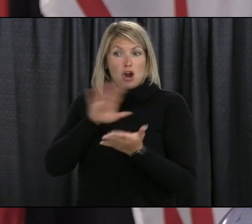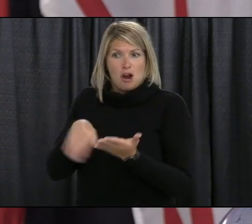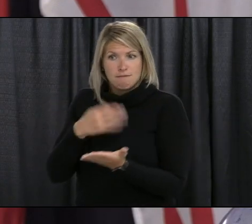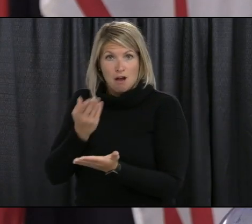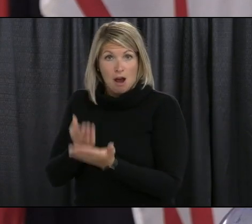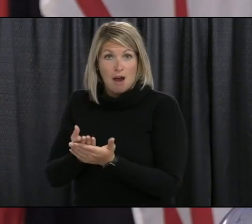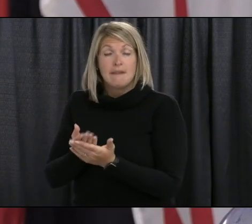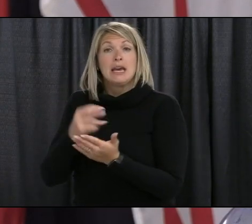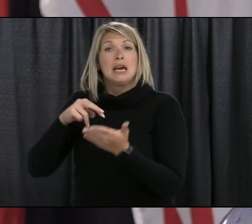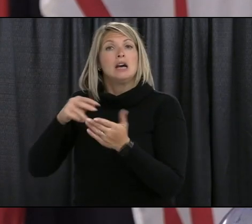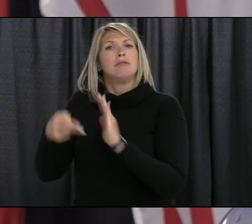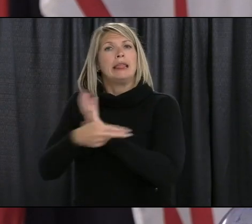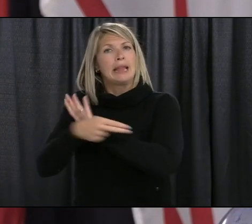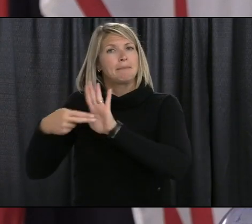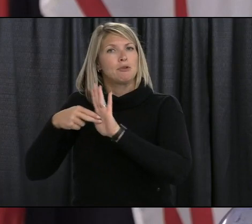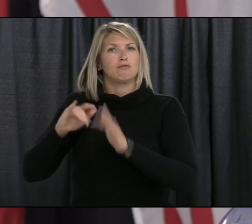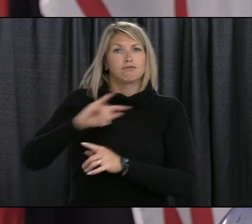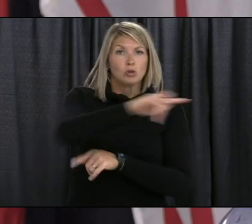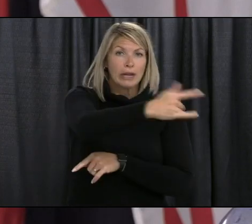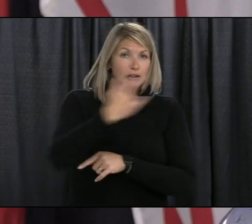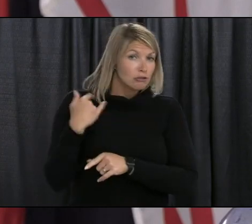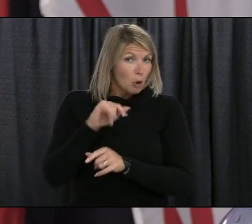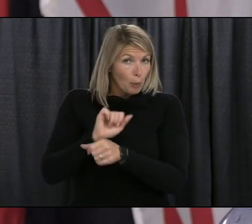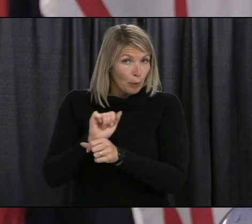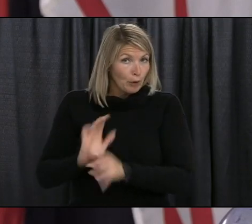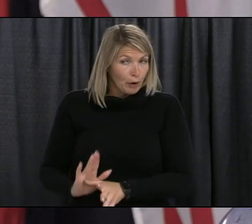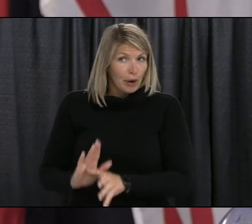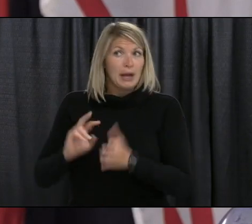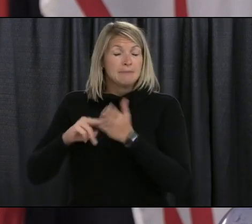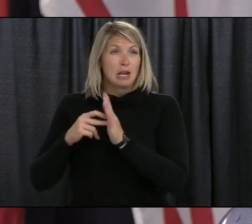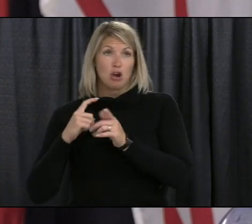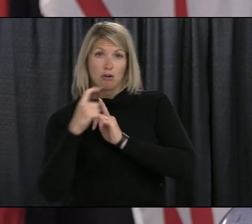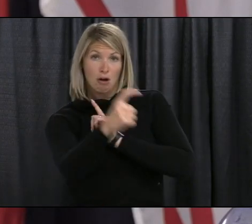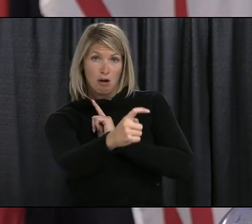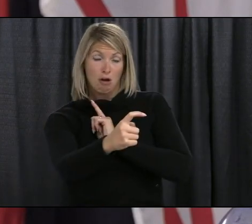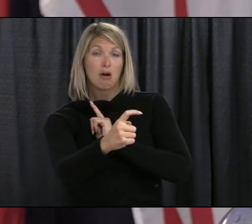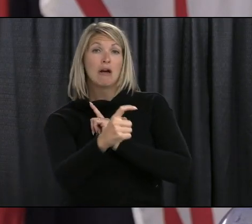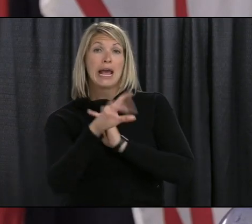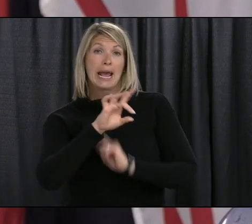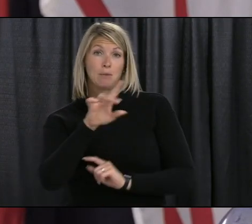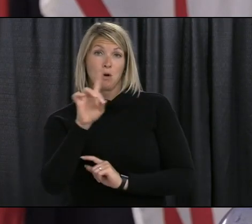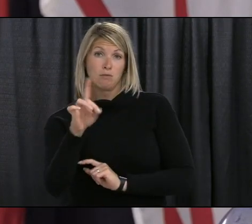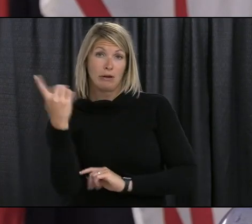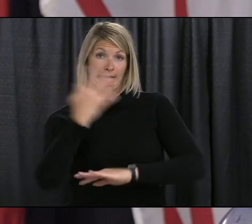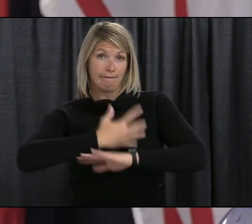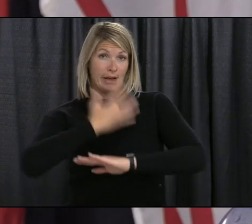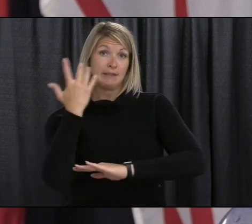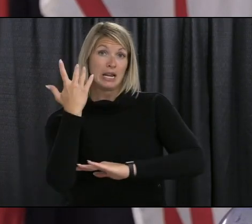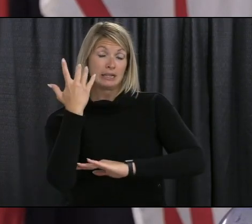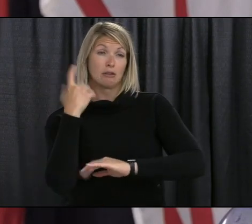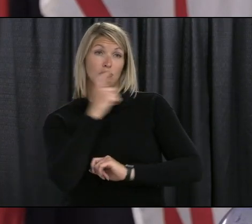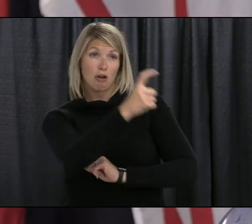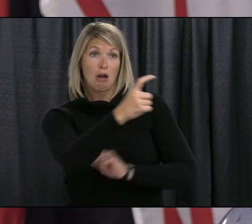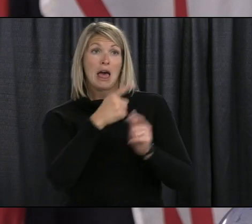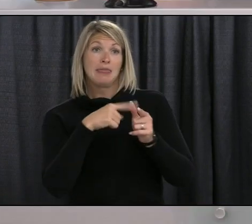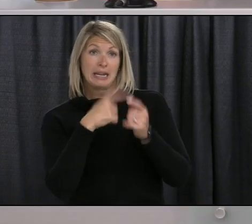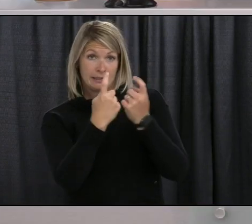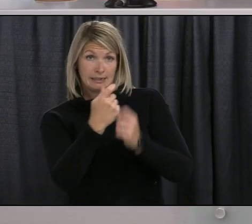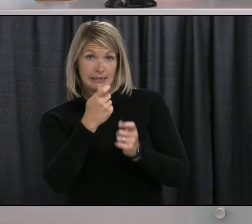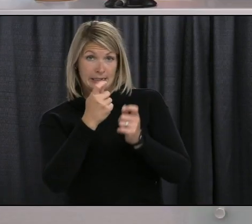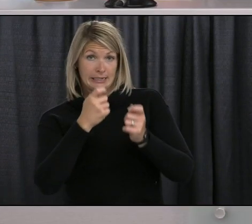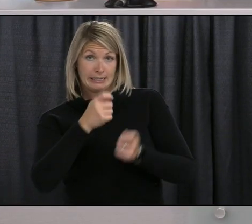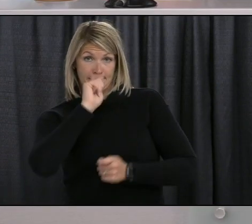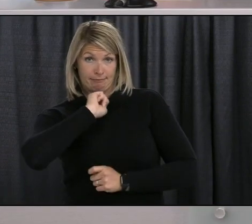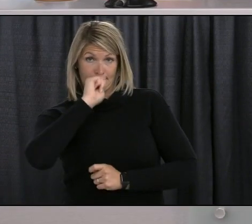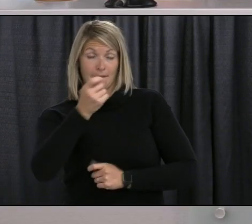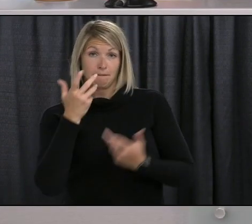test between day 5 and 7. And if that is negative, then after day 7, you're good to go. When was that change